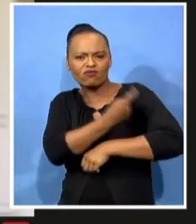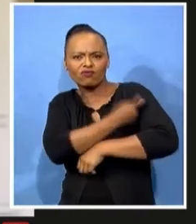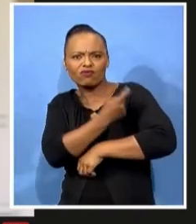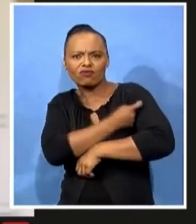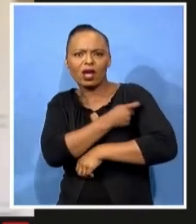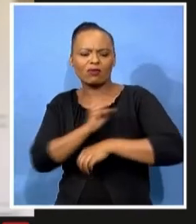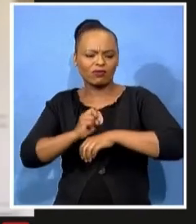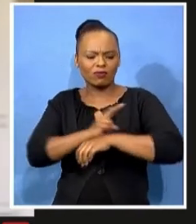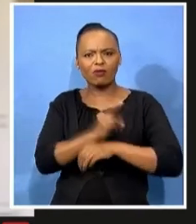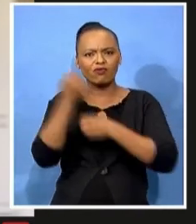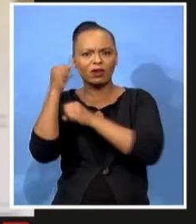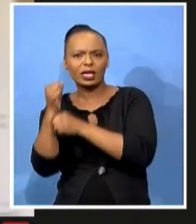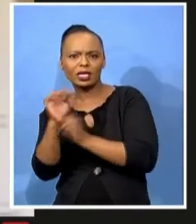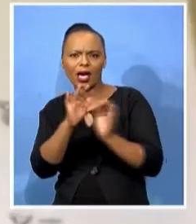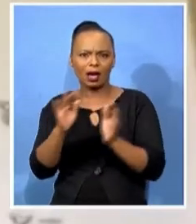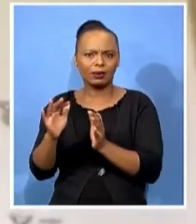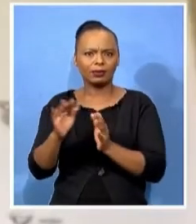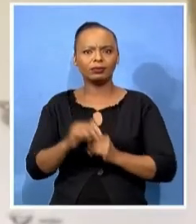what